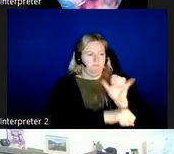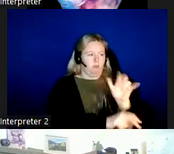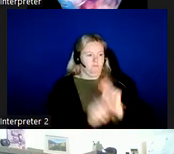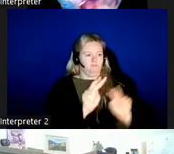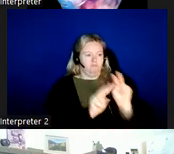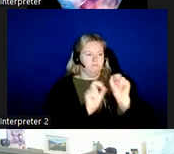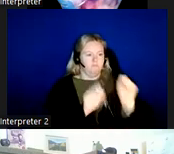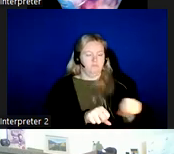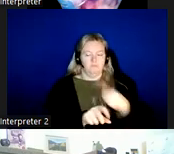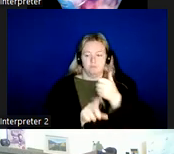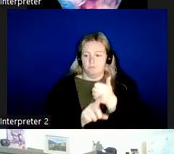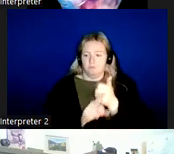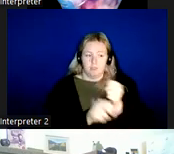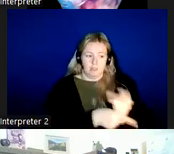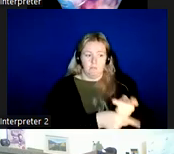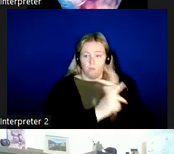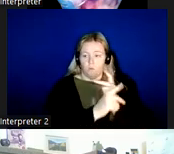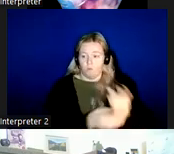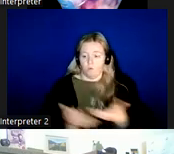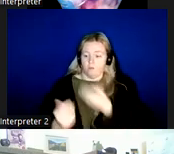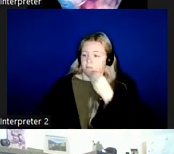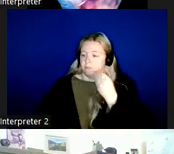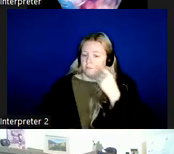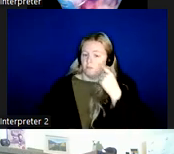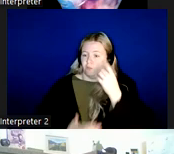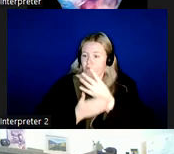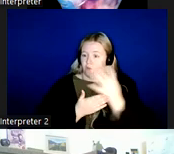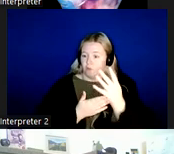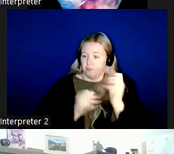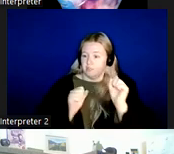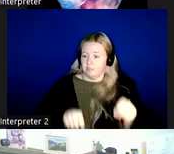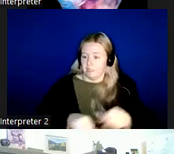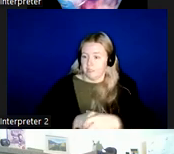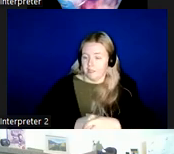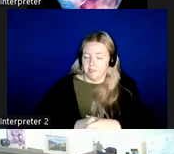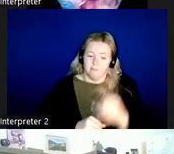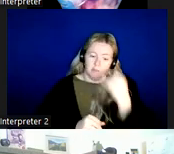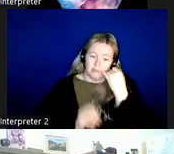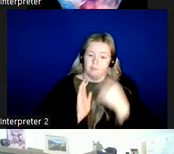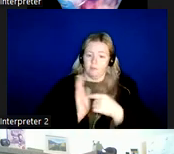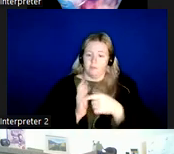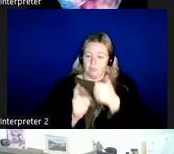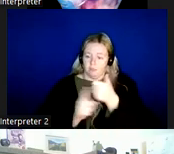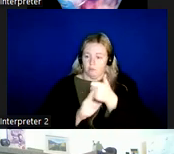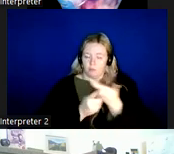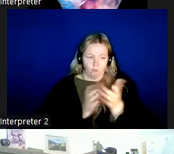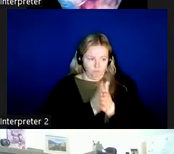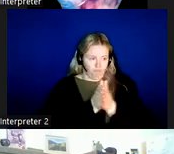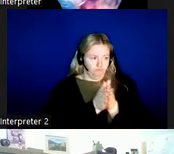You're able to check them out for 4 weeks, which is really nice. If there's a musical instrument that you would like to kind of,